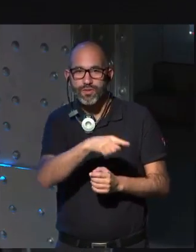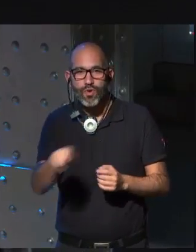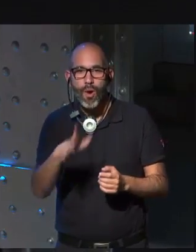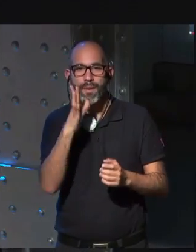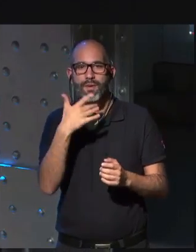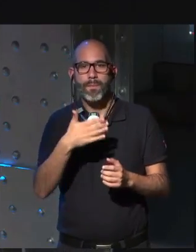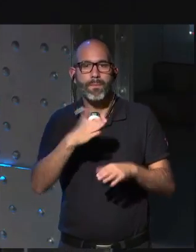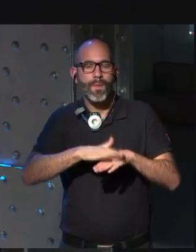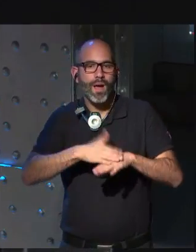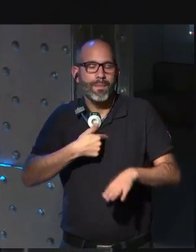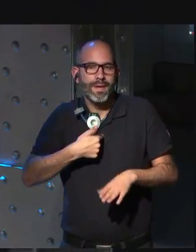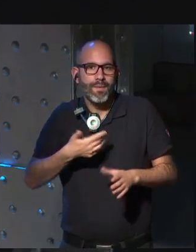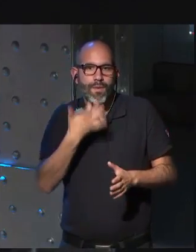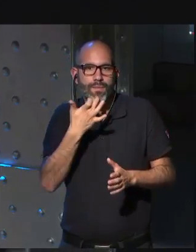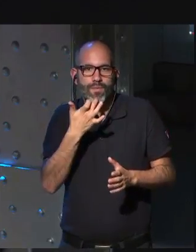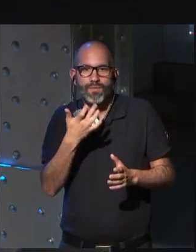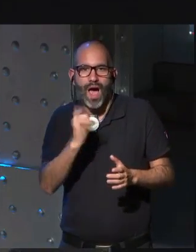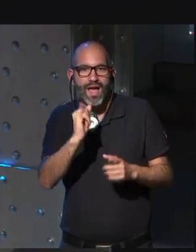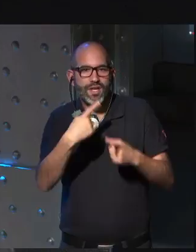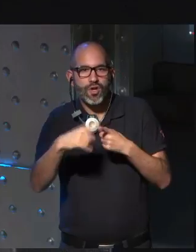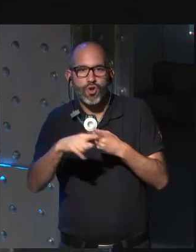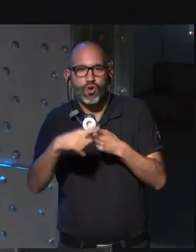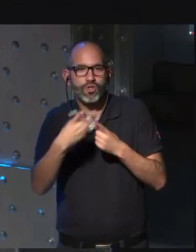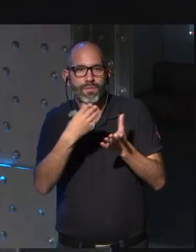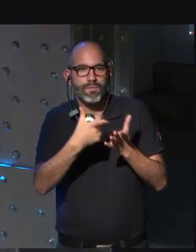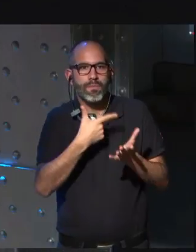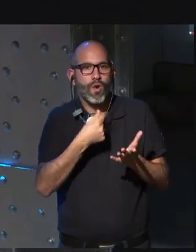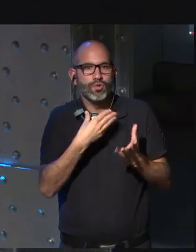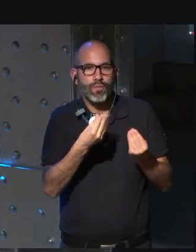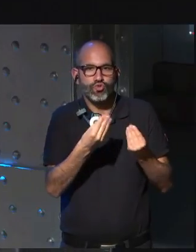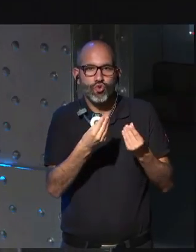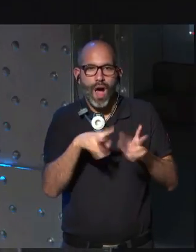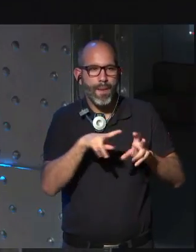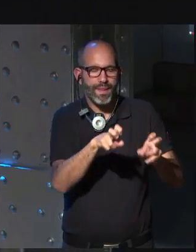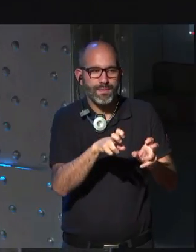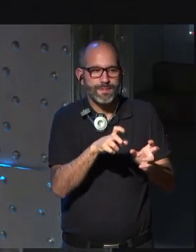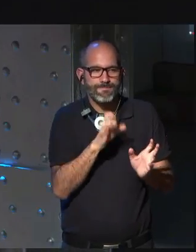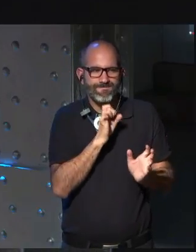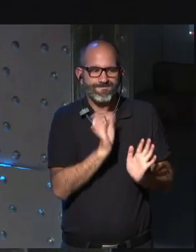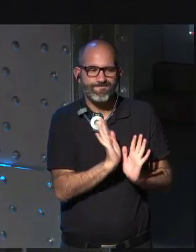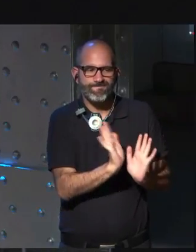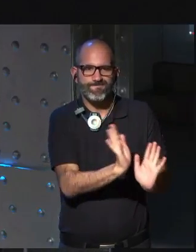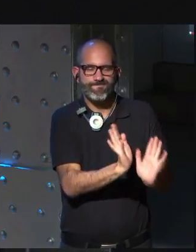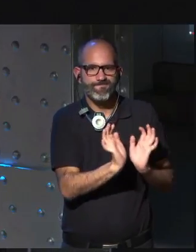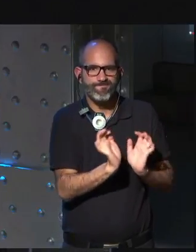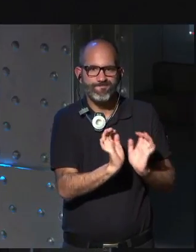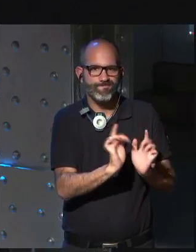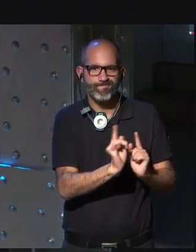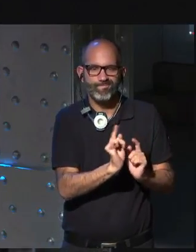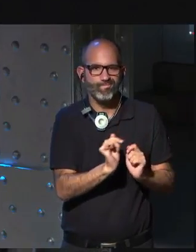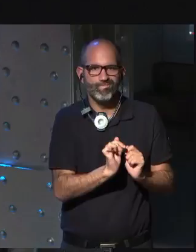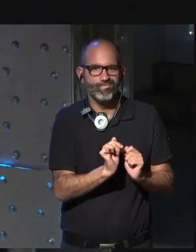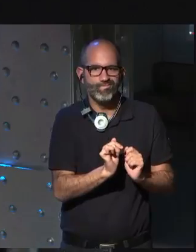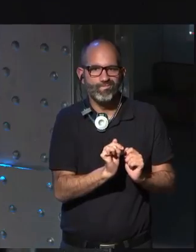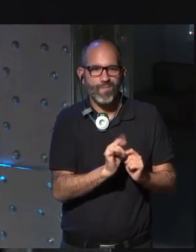time. Perhaps those things that I really like, I tend to reject at first. It